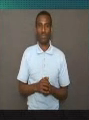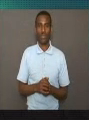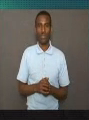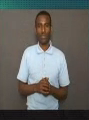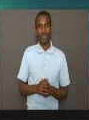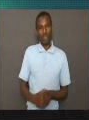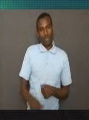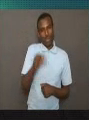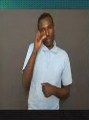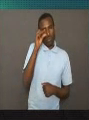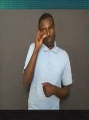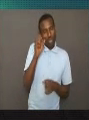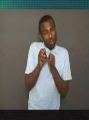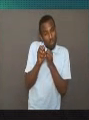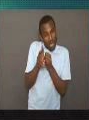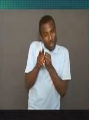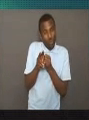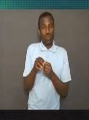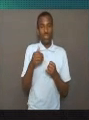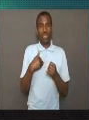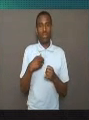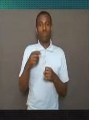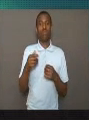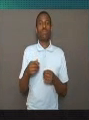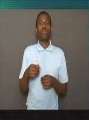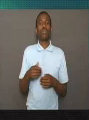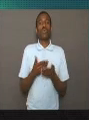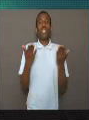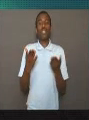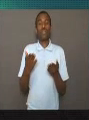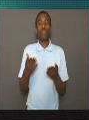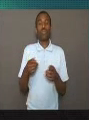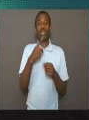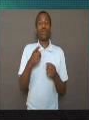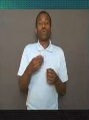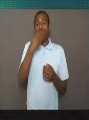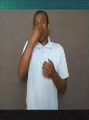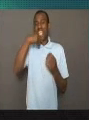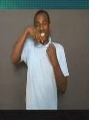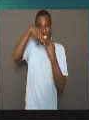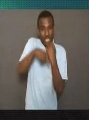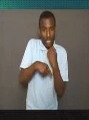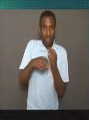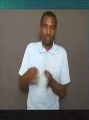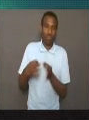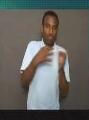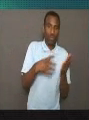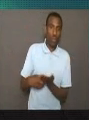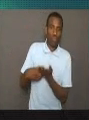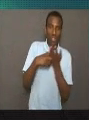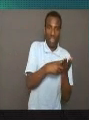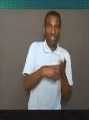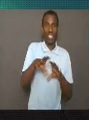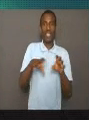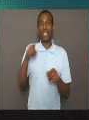The smaller branch of the fork traveling to the heat sink is the energy transfer